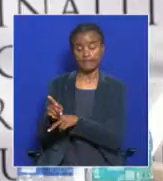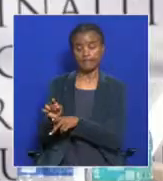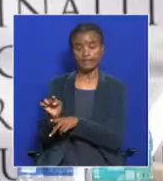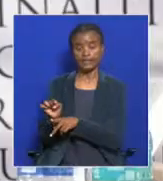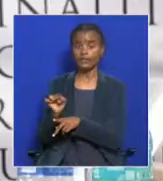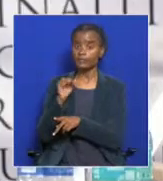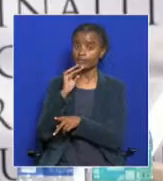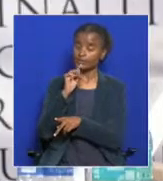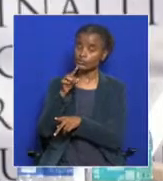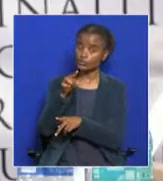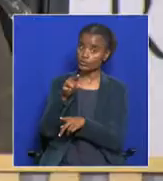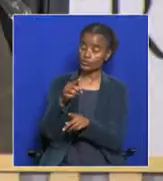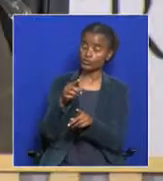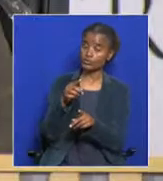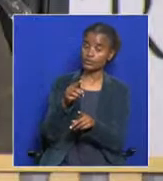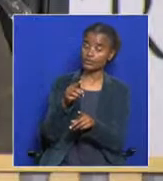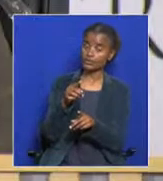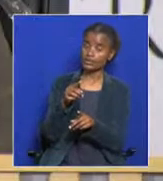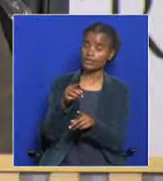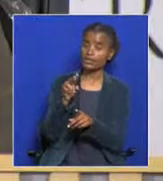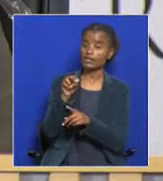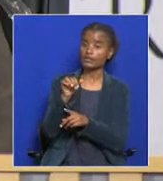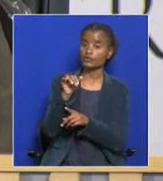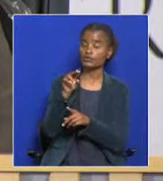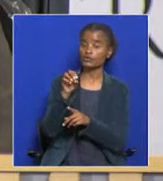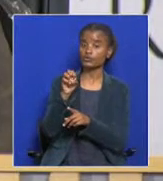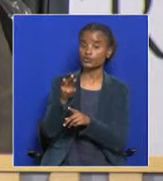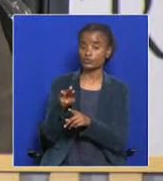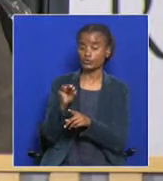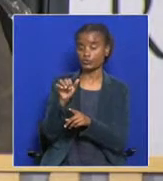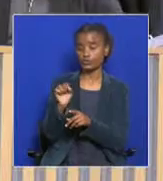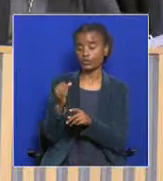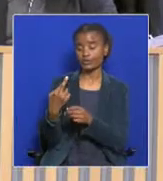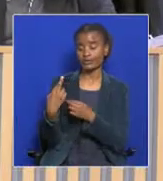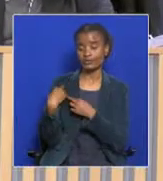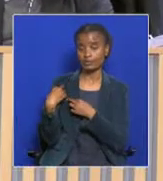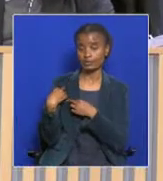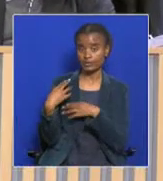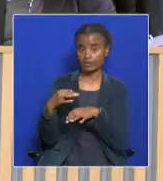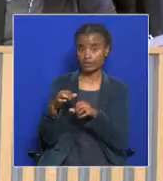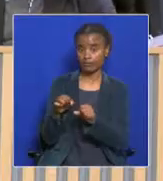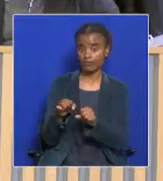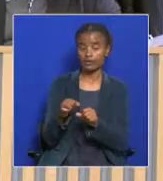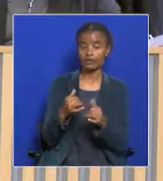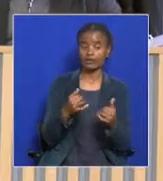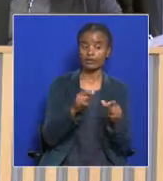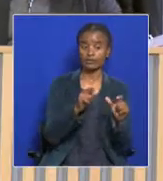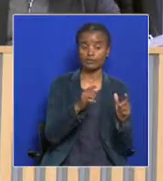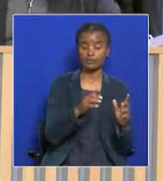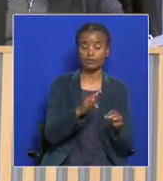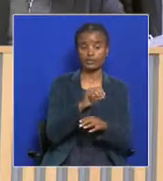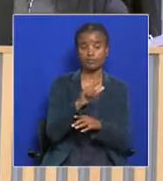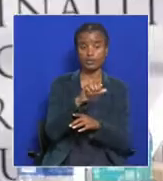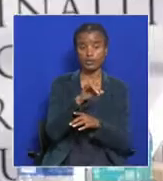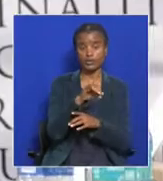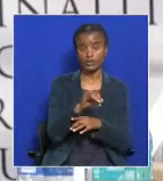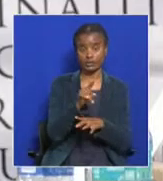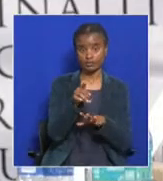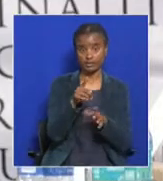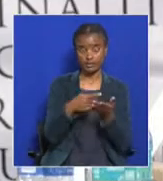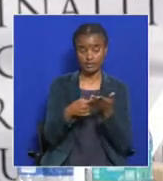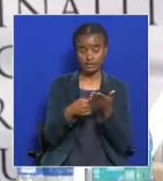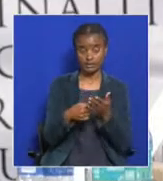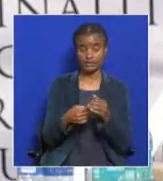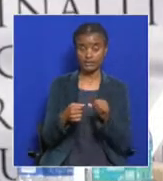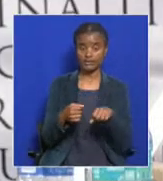and I think Commissioner Baloyi just re-engaged you on that issue, correct? Yes, that's All correct. right. My confusion then is